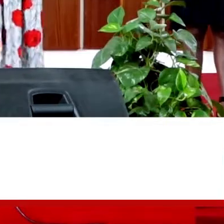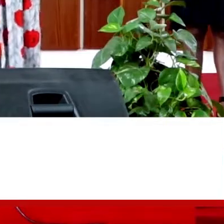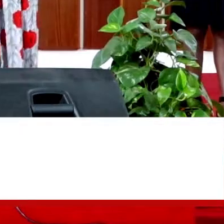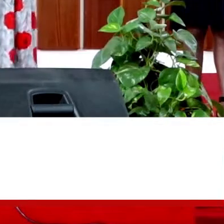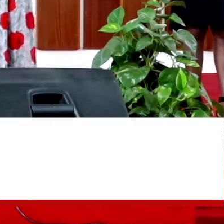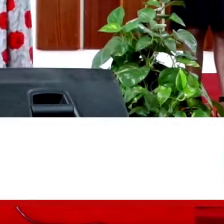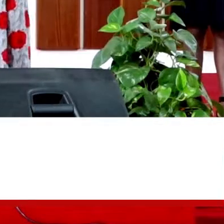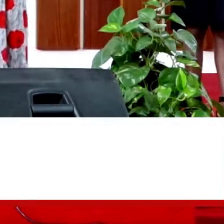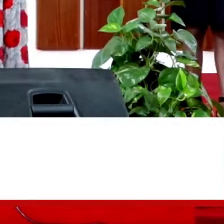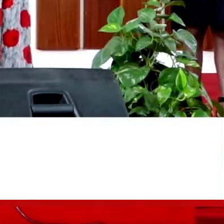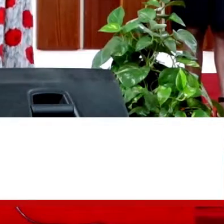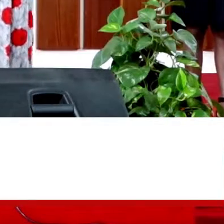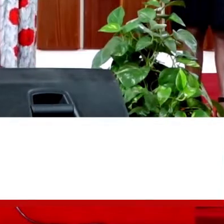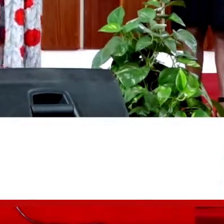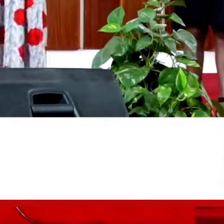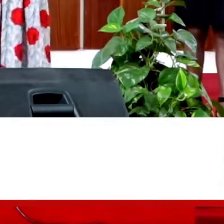Woo!